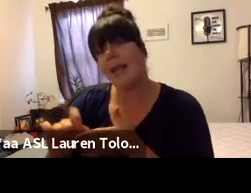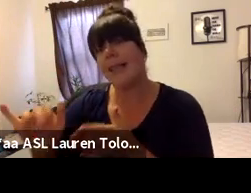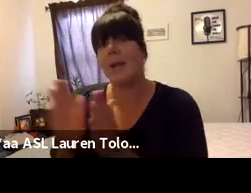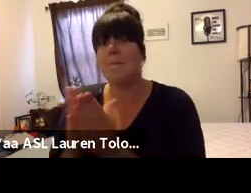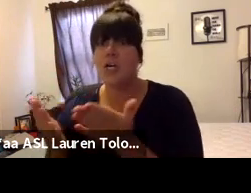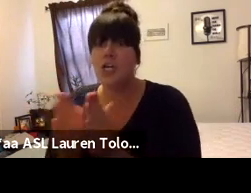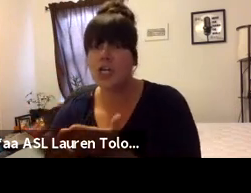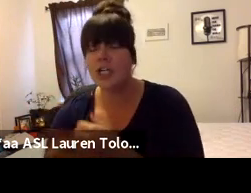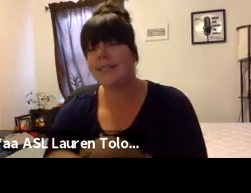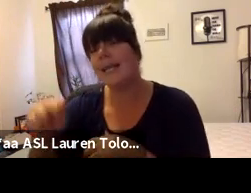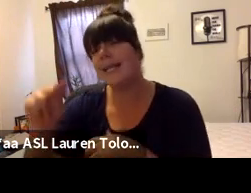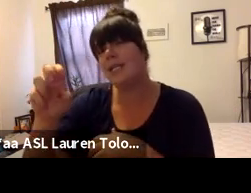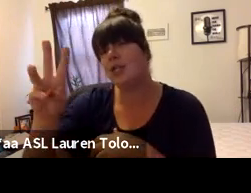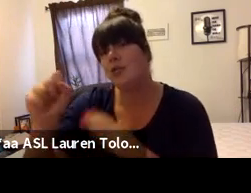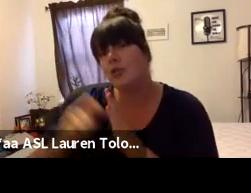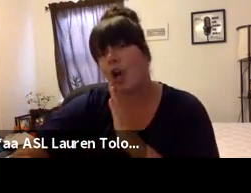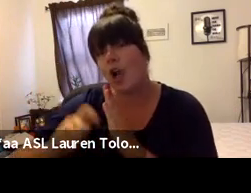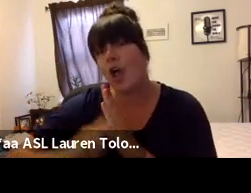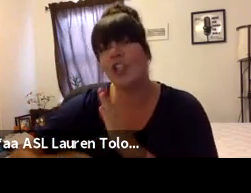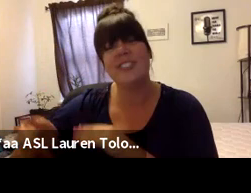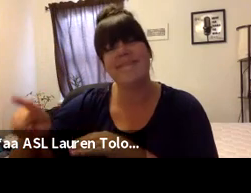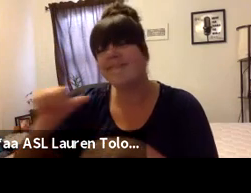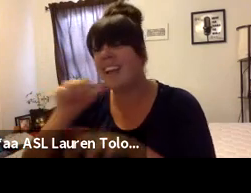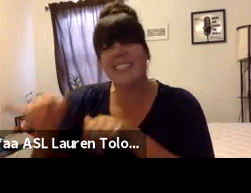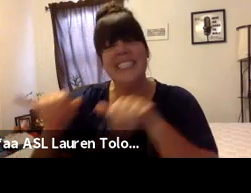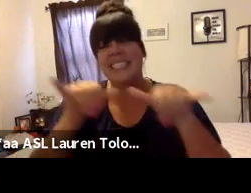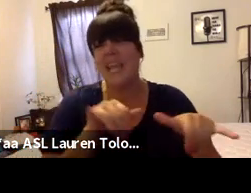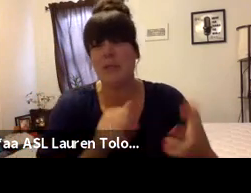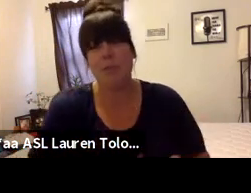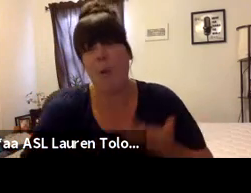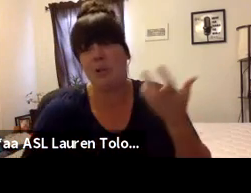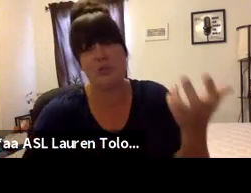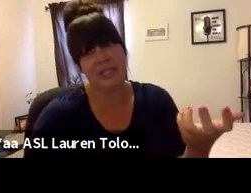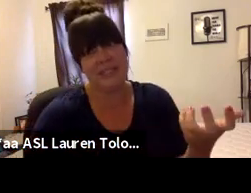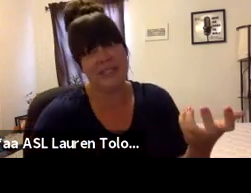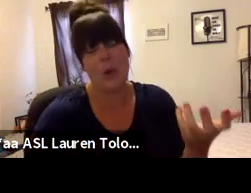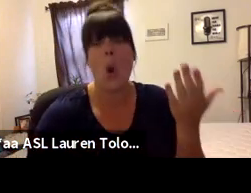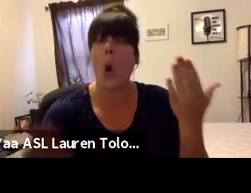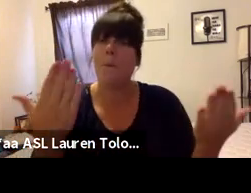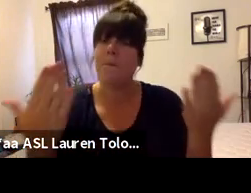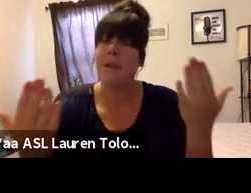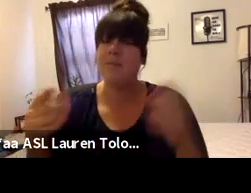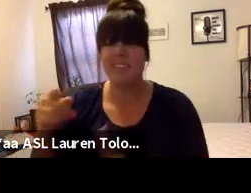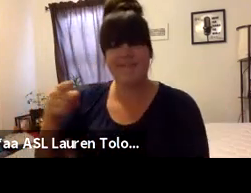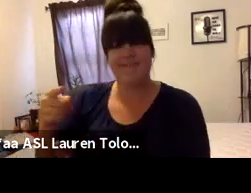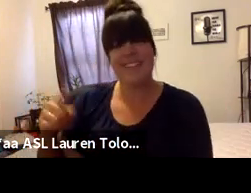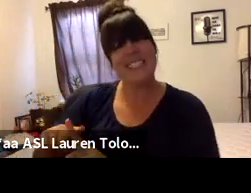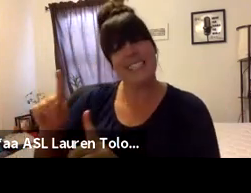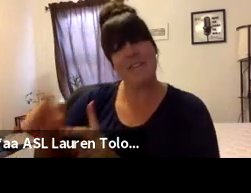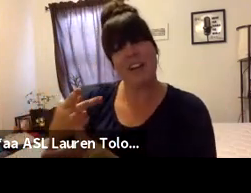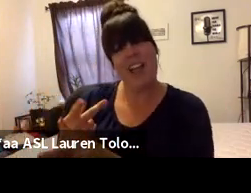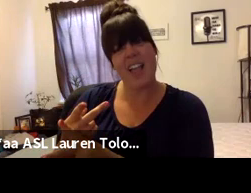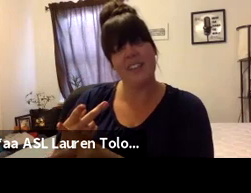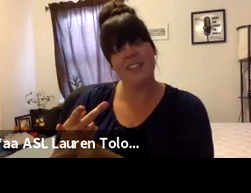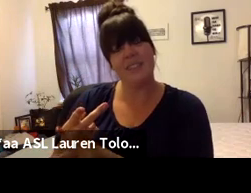news articles, just don't do quite as well. Or maybe they do in a different kind of way. They allow us